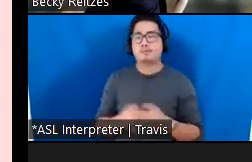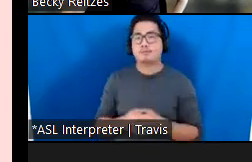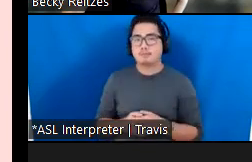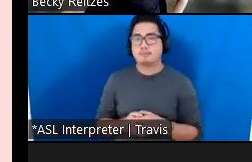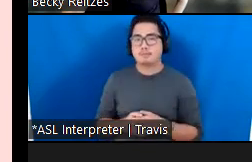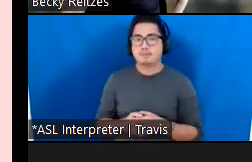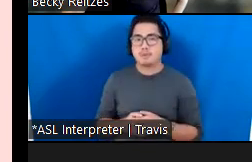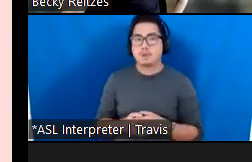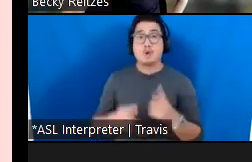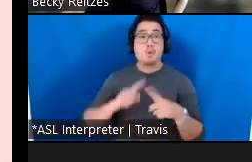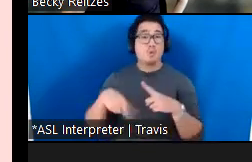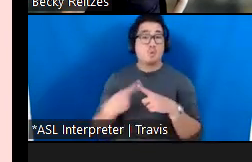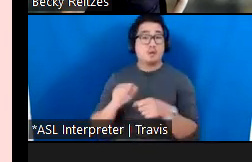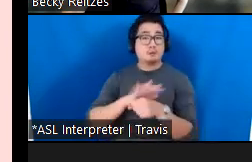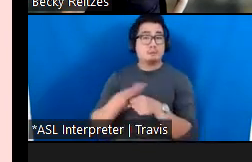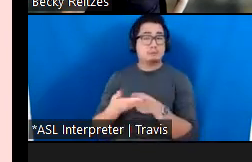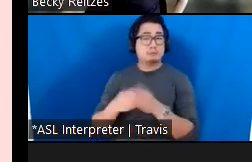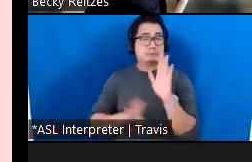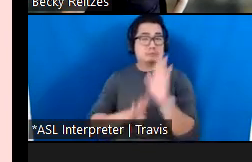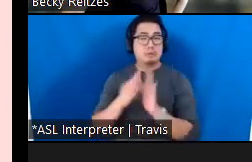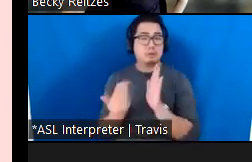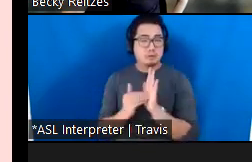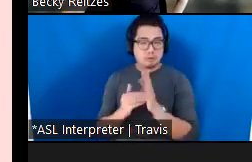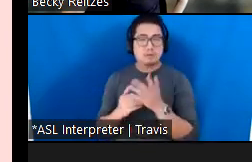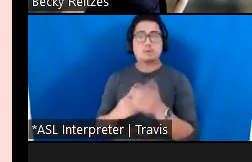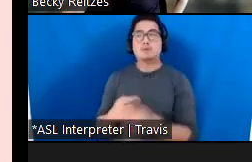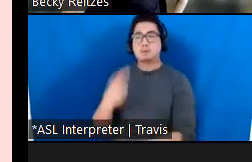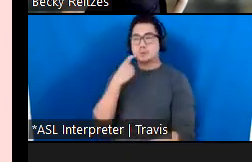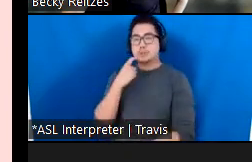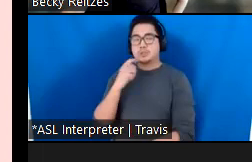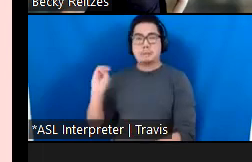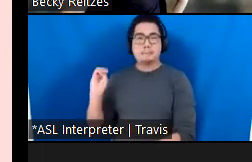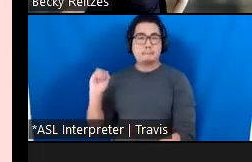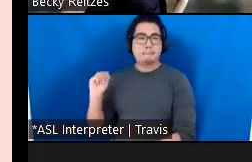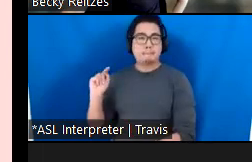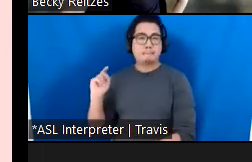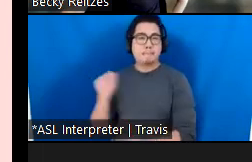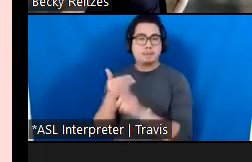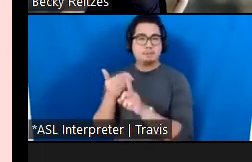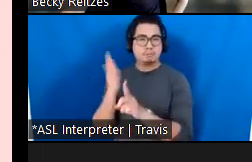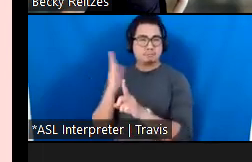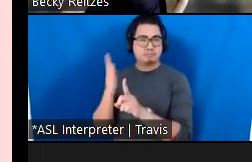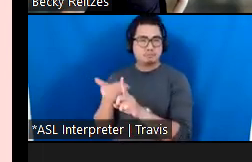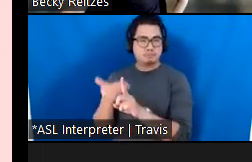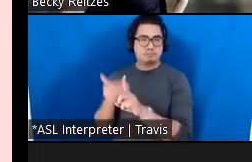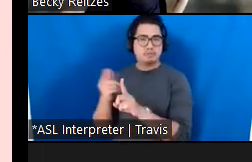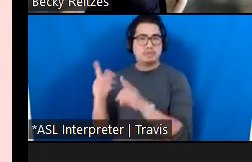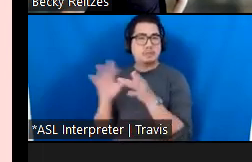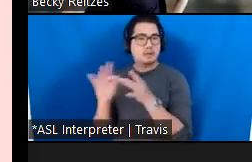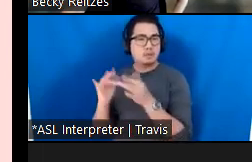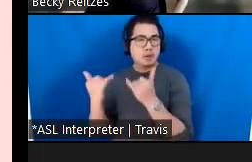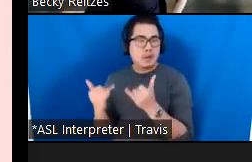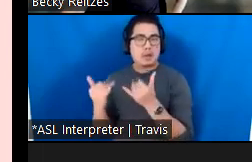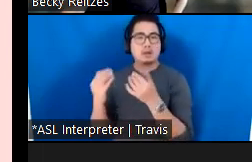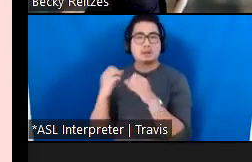that our rates are going down. And again, so many folks are doing home tests that we don't have accurate